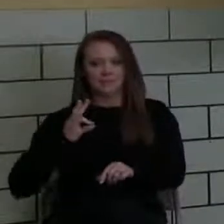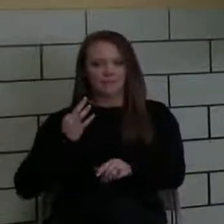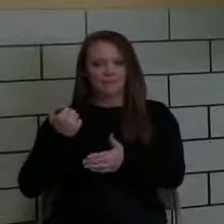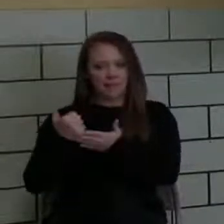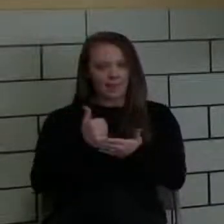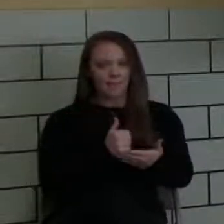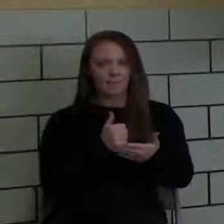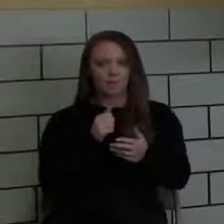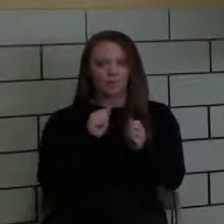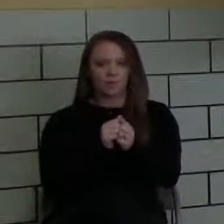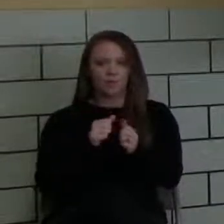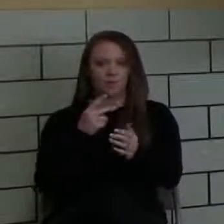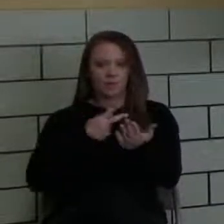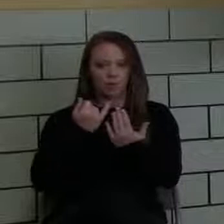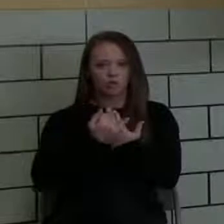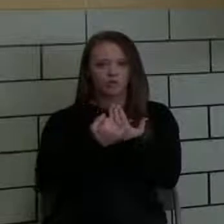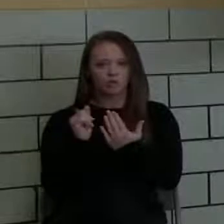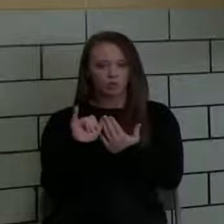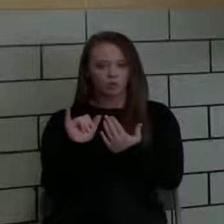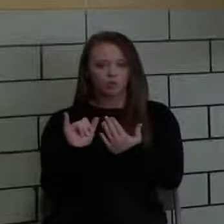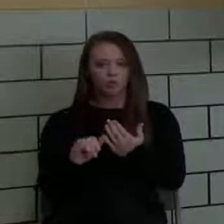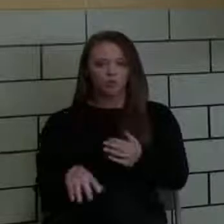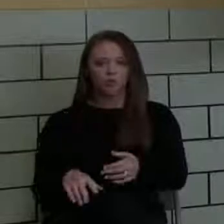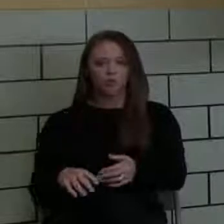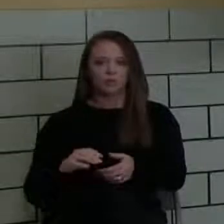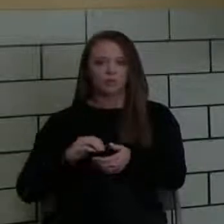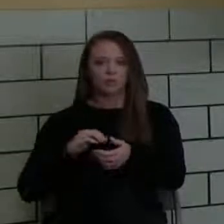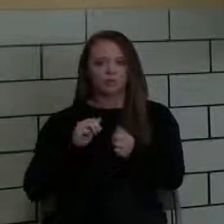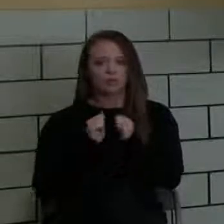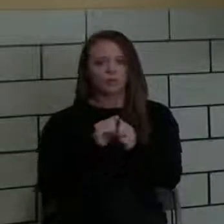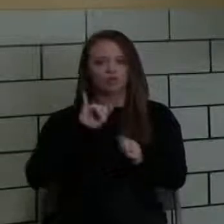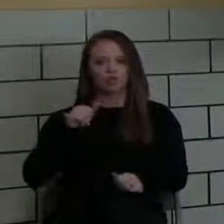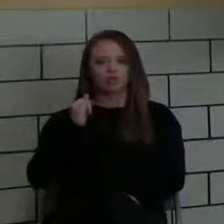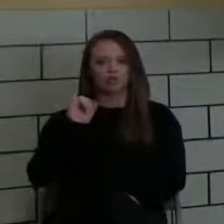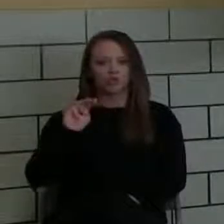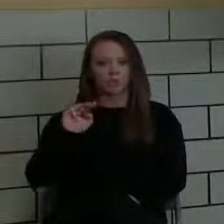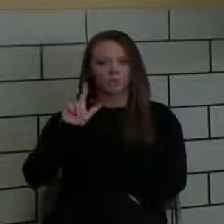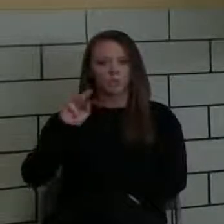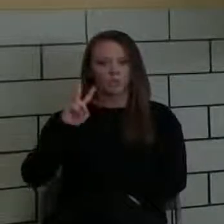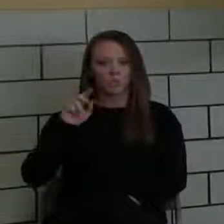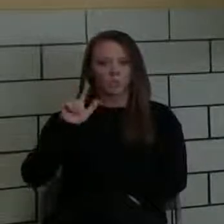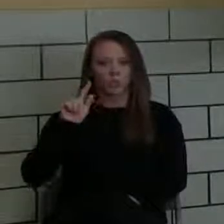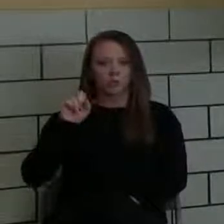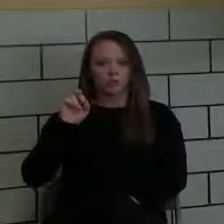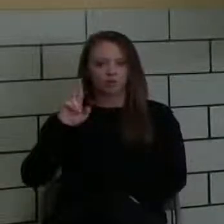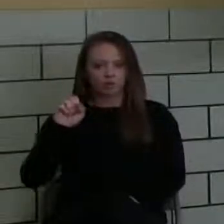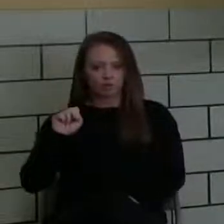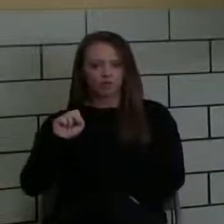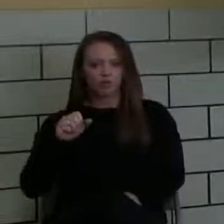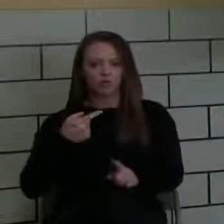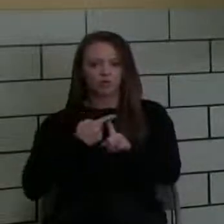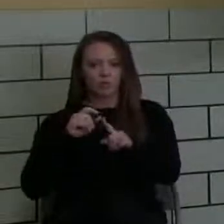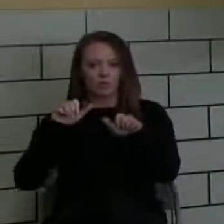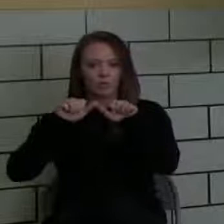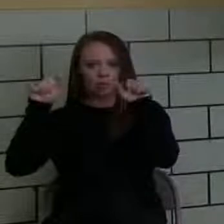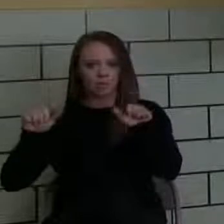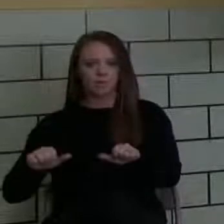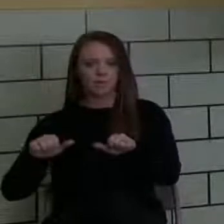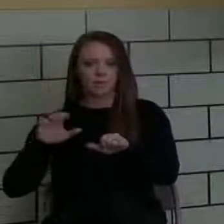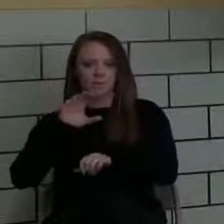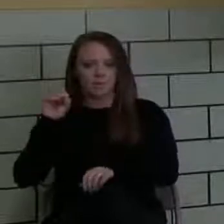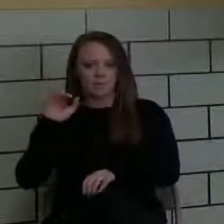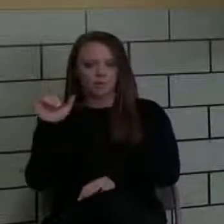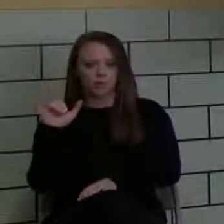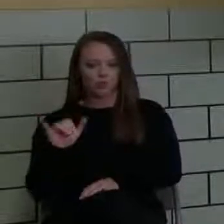this project, and alongside Jim Walters with Riviera Architects is also helping us as